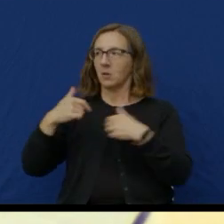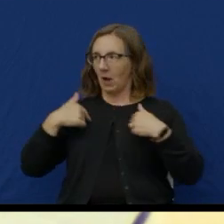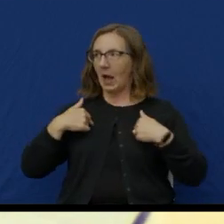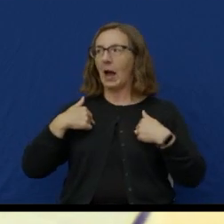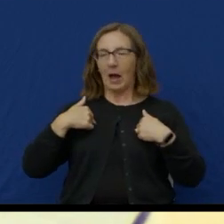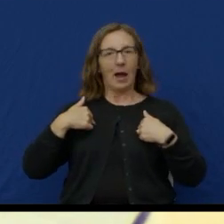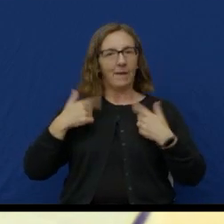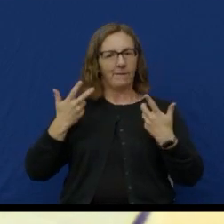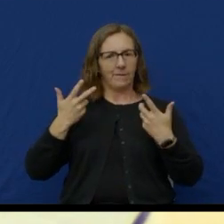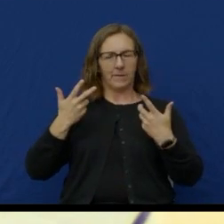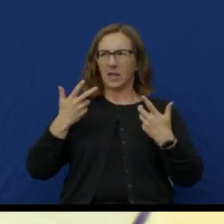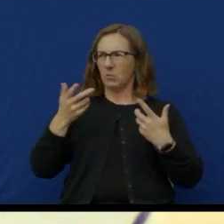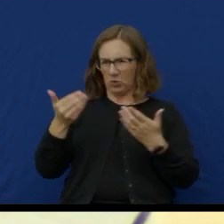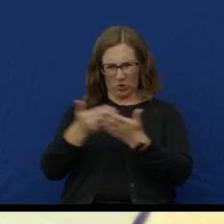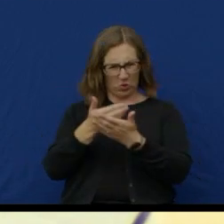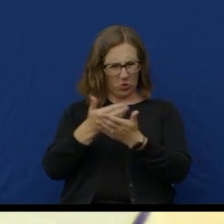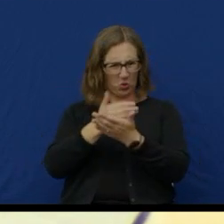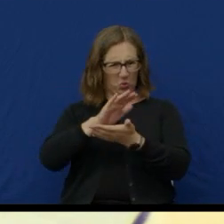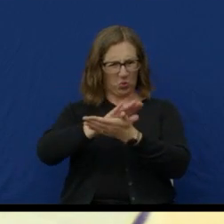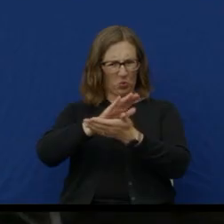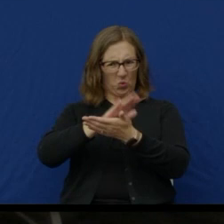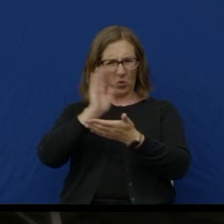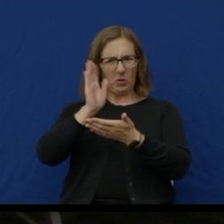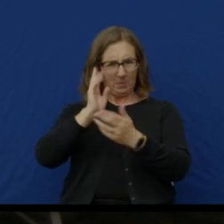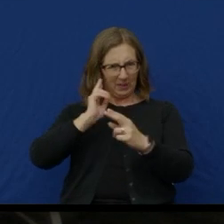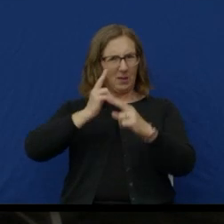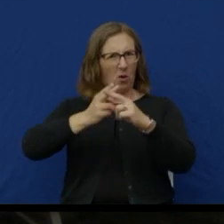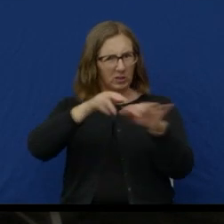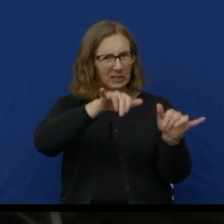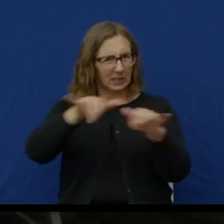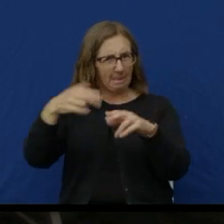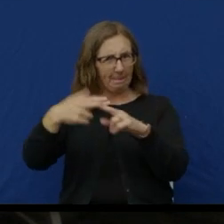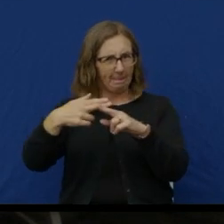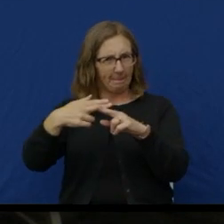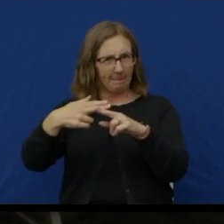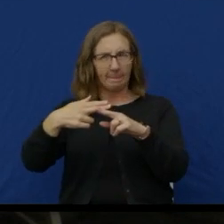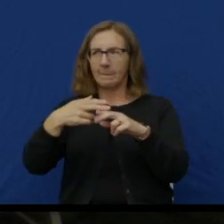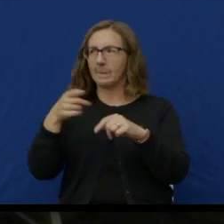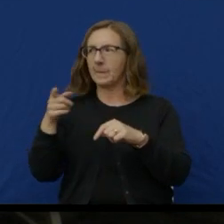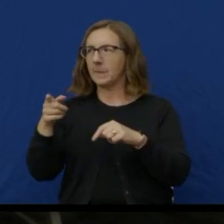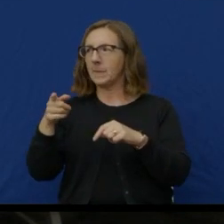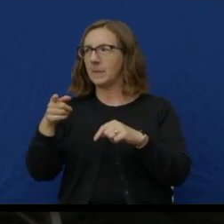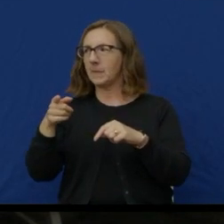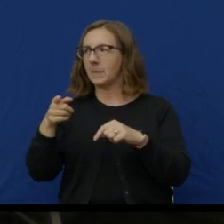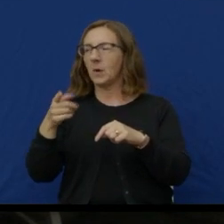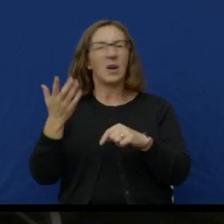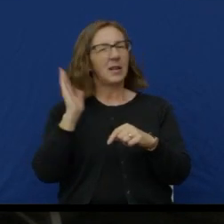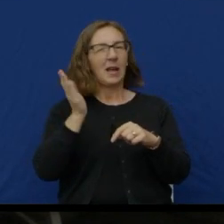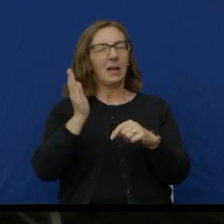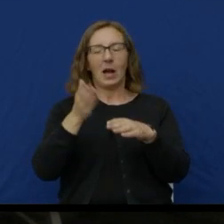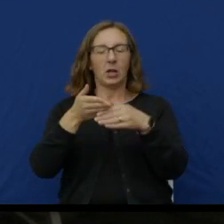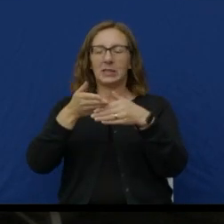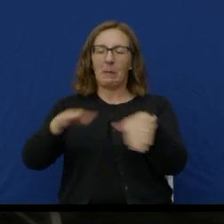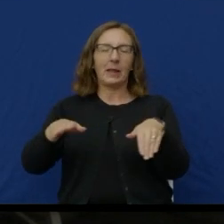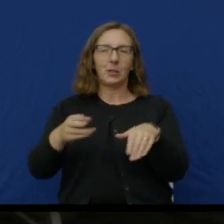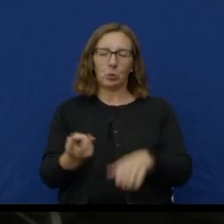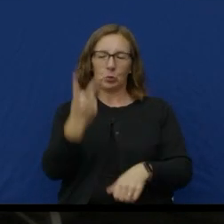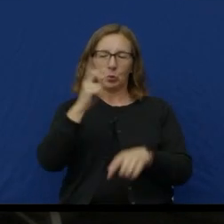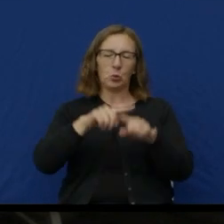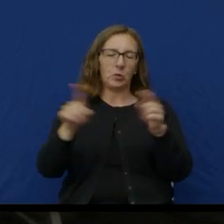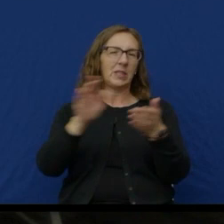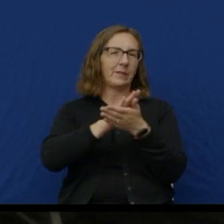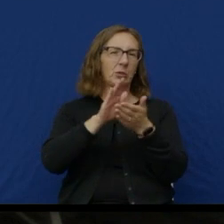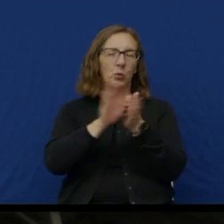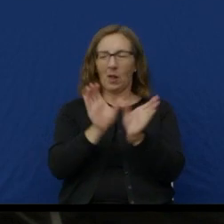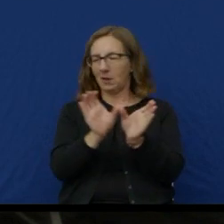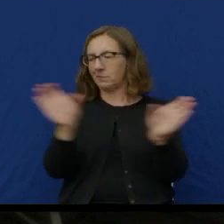is is the new school going to be called Arlington? They're not replacing it. They're going to 2 different schools. Oh, okay, they split the student population,